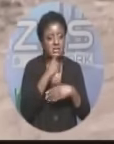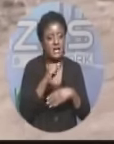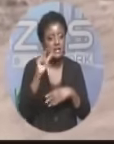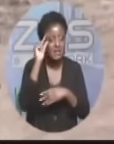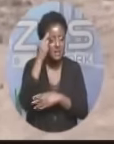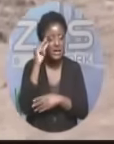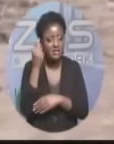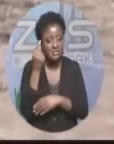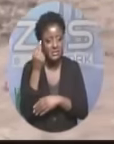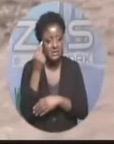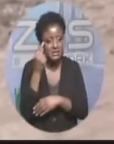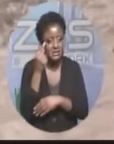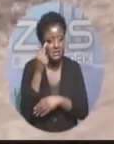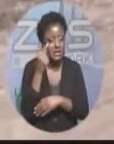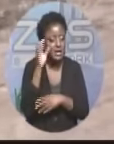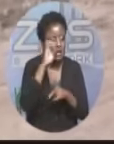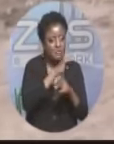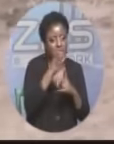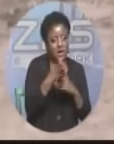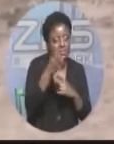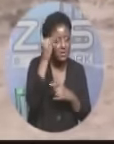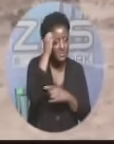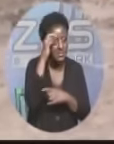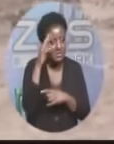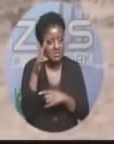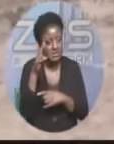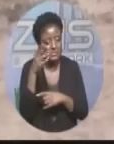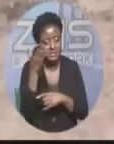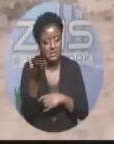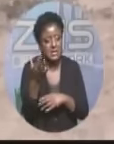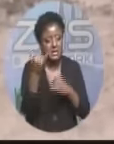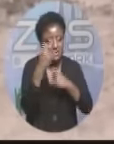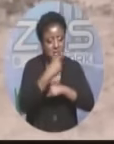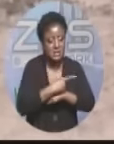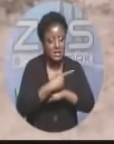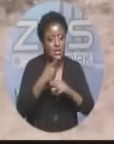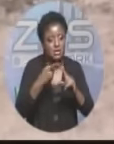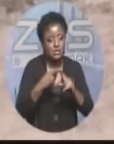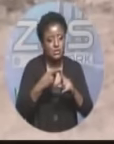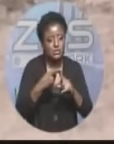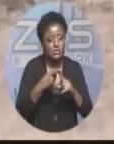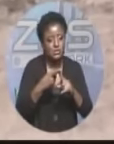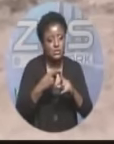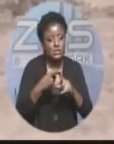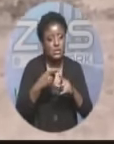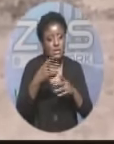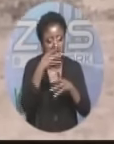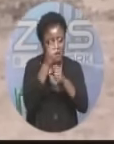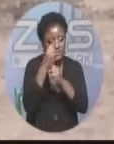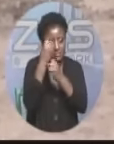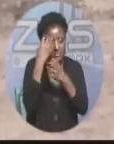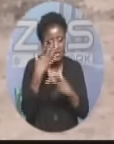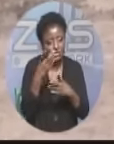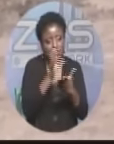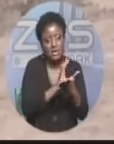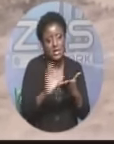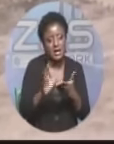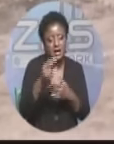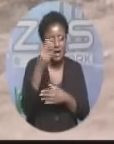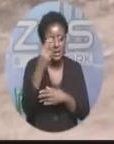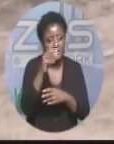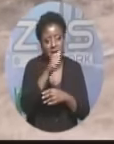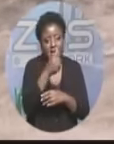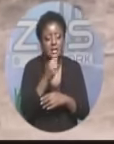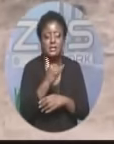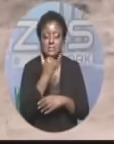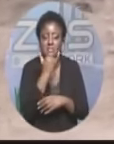up misconceptions circulating in the public. He's expected to report to Cabinet and make recommendations. He believes stringent regulations will